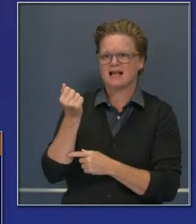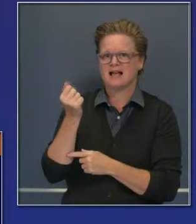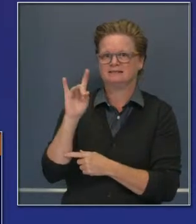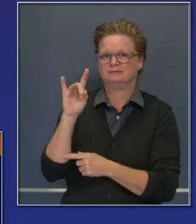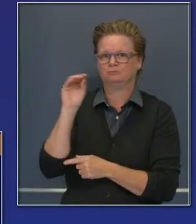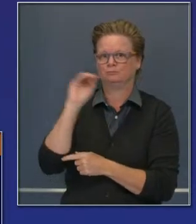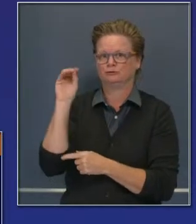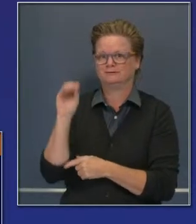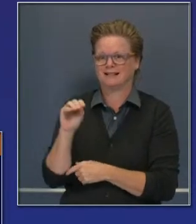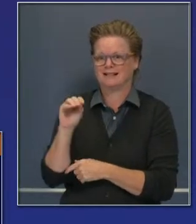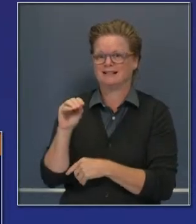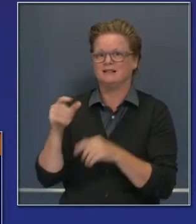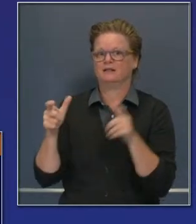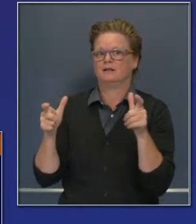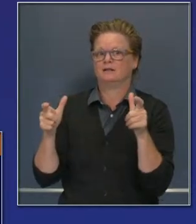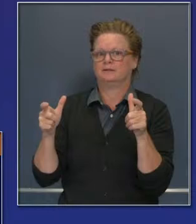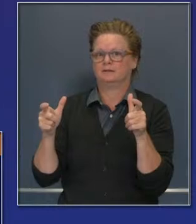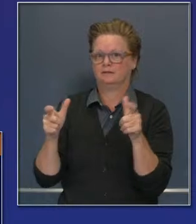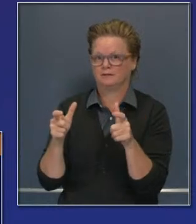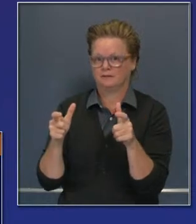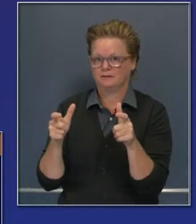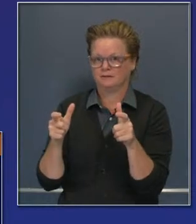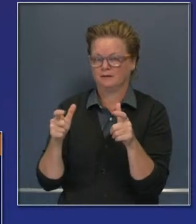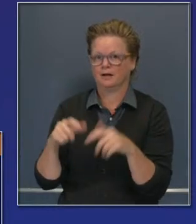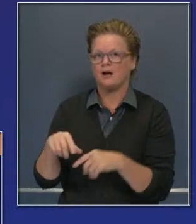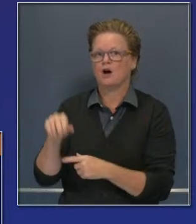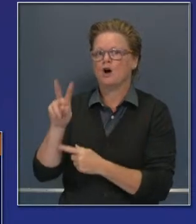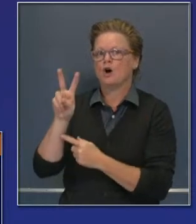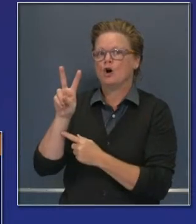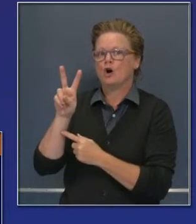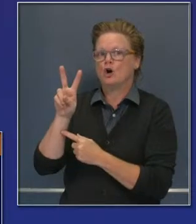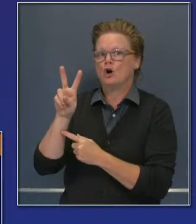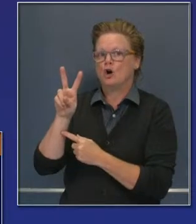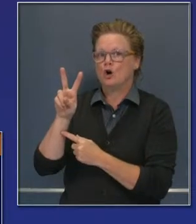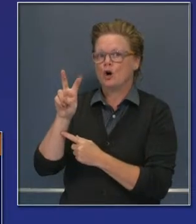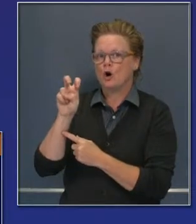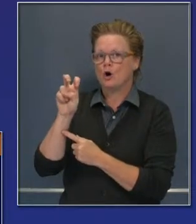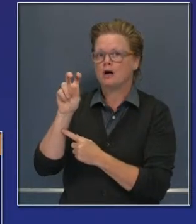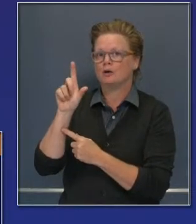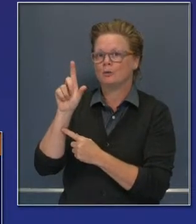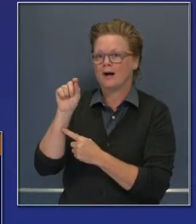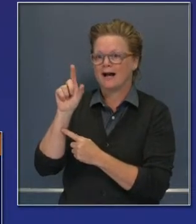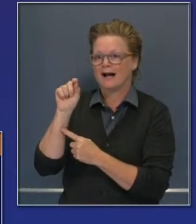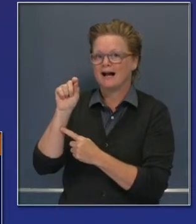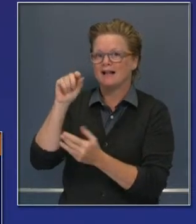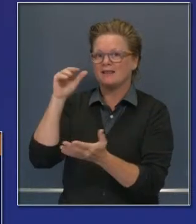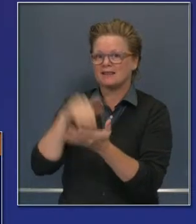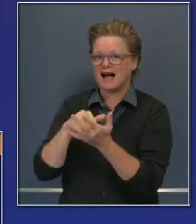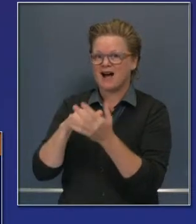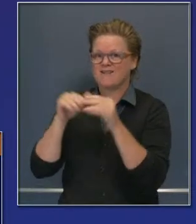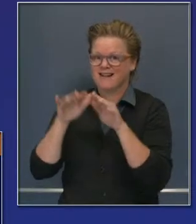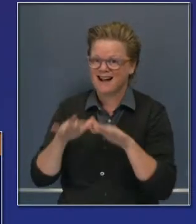stubborn wildfire complex, but we've made some progress, 27% containment from 18,